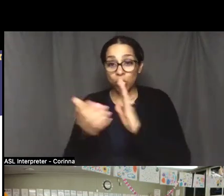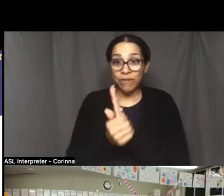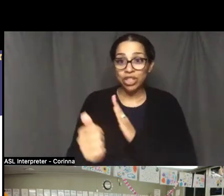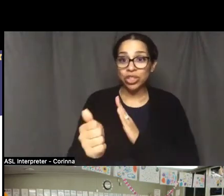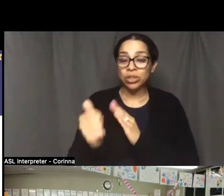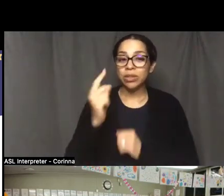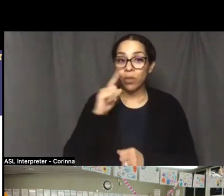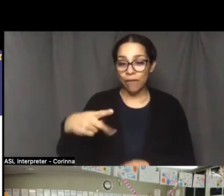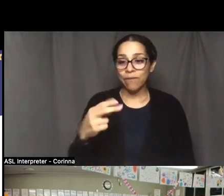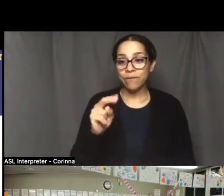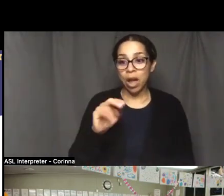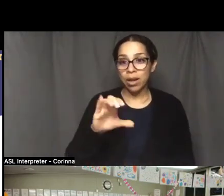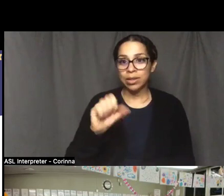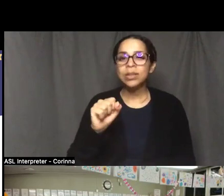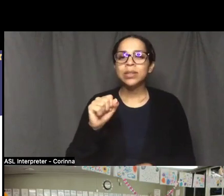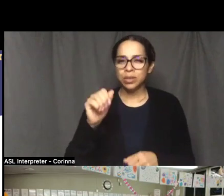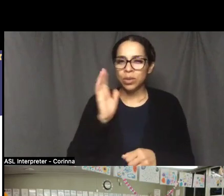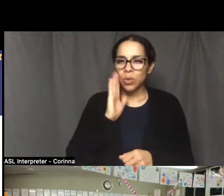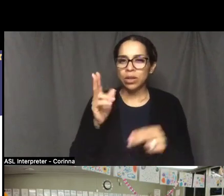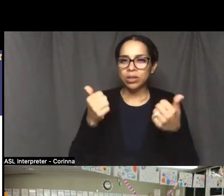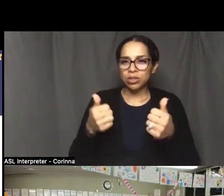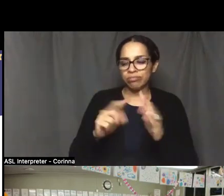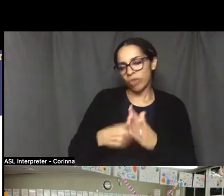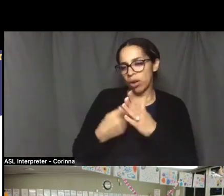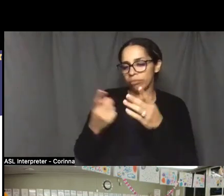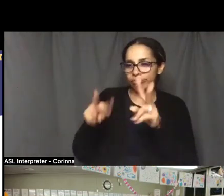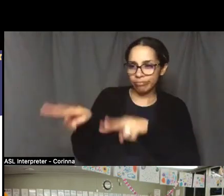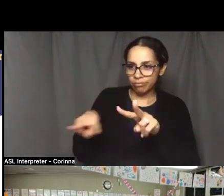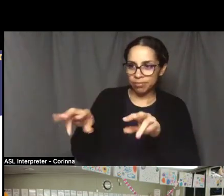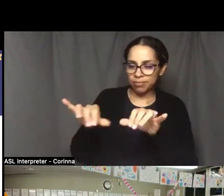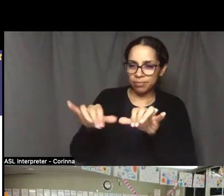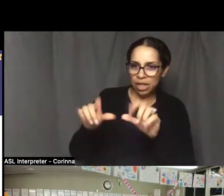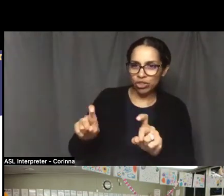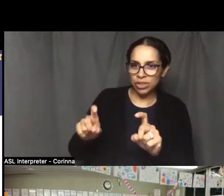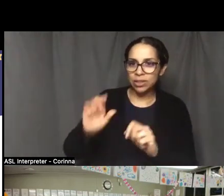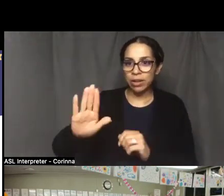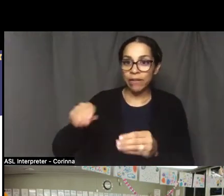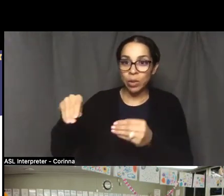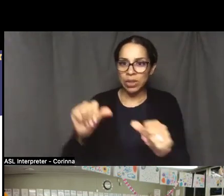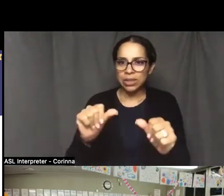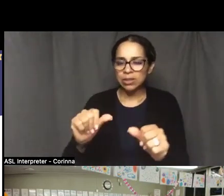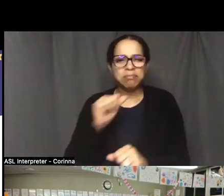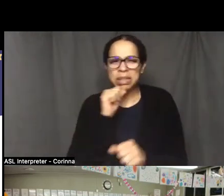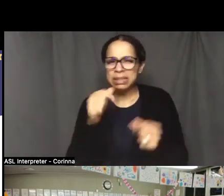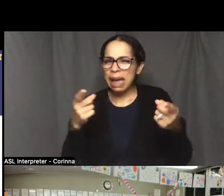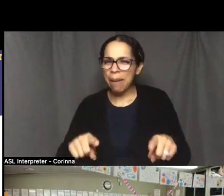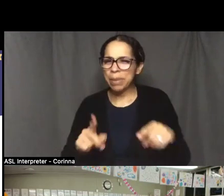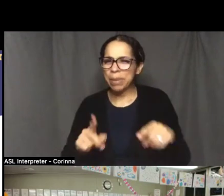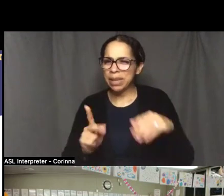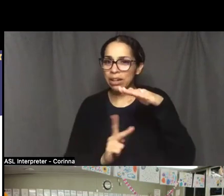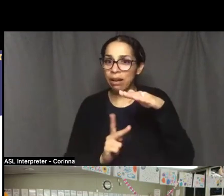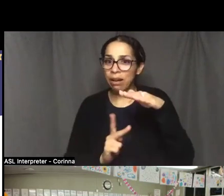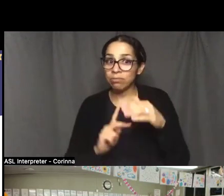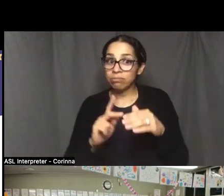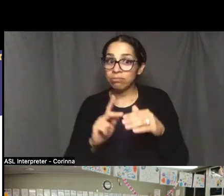their fluency, accuracy. So this does not happen in kindergarten unless we have a really high reader. And sometimes